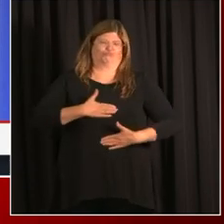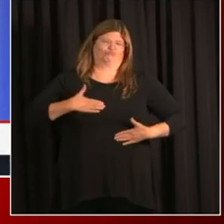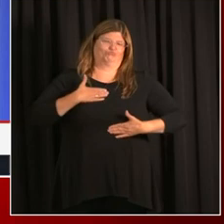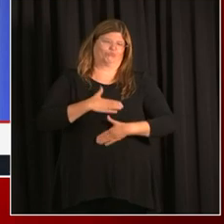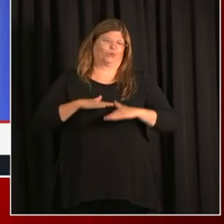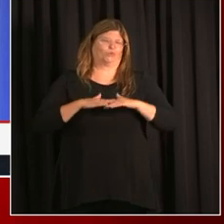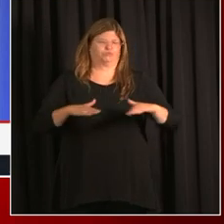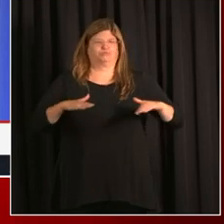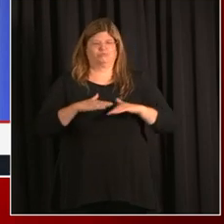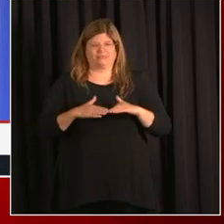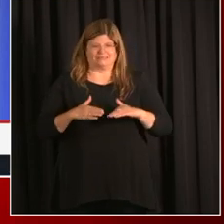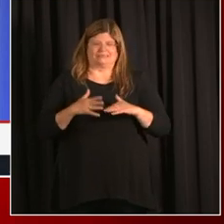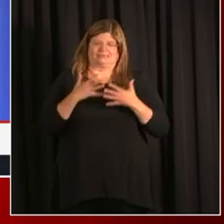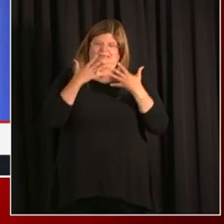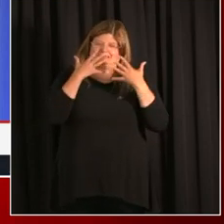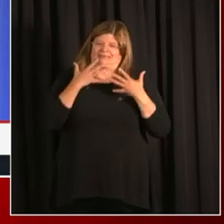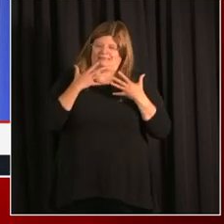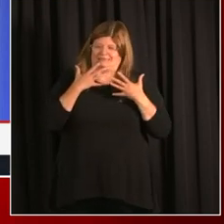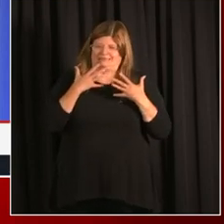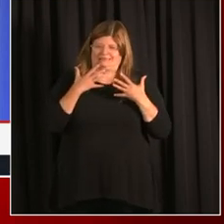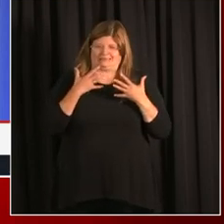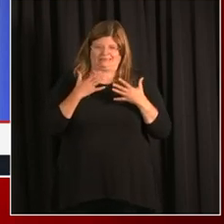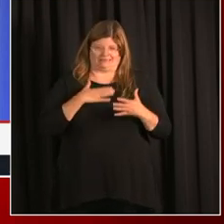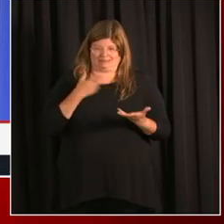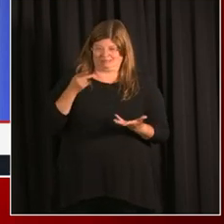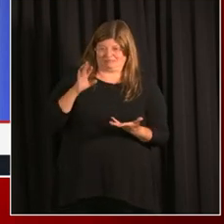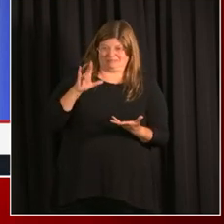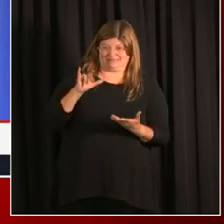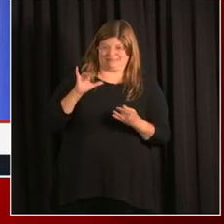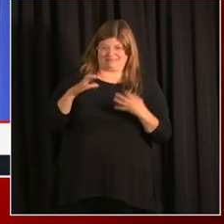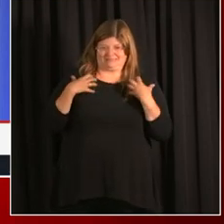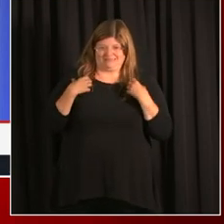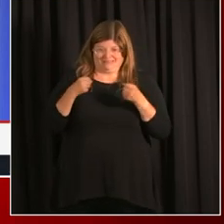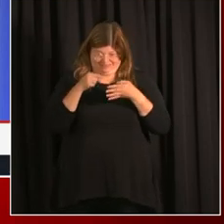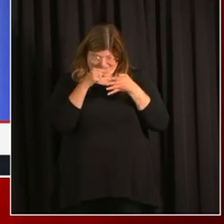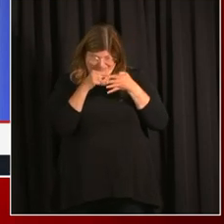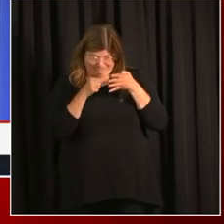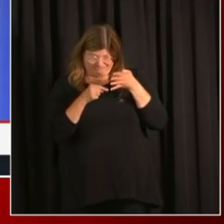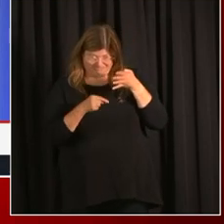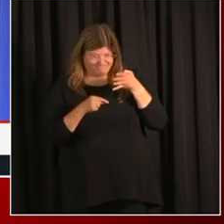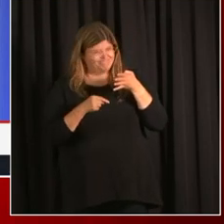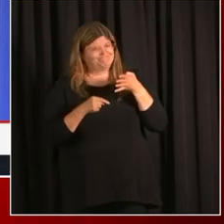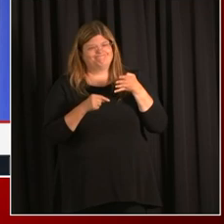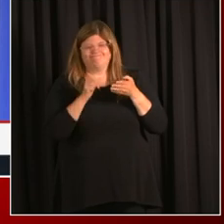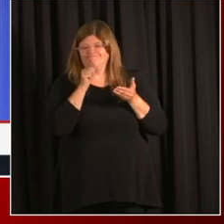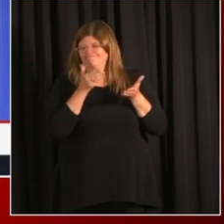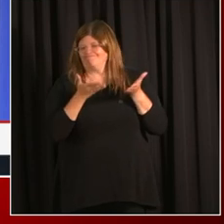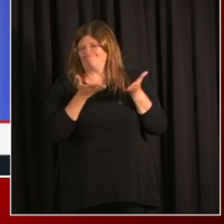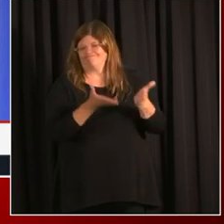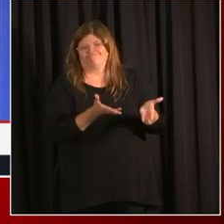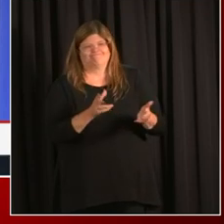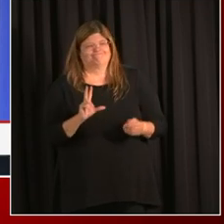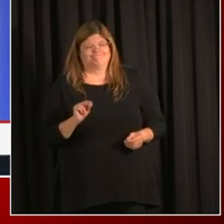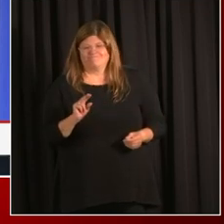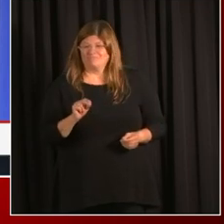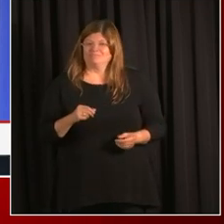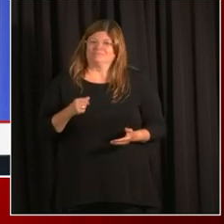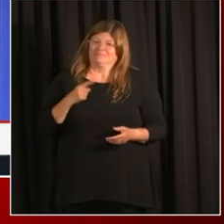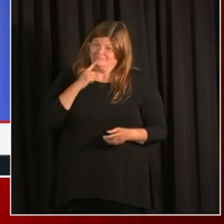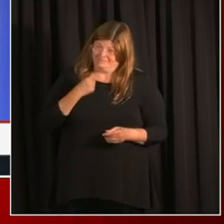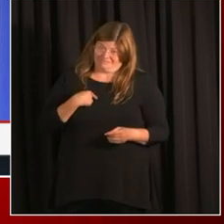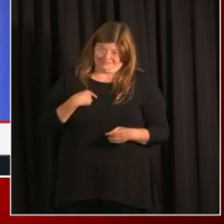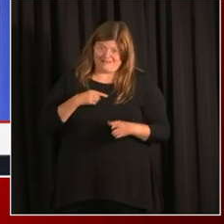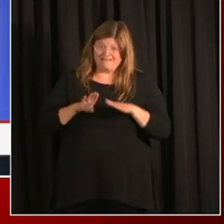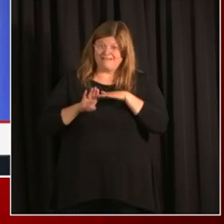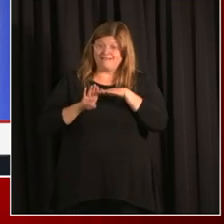season. Unfortunately, our public health indicators did not move in the direction that we would have liked them to move for